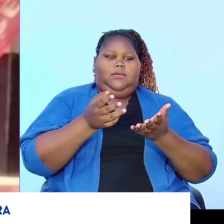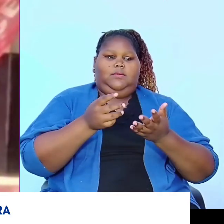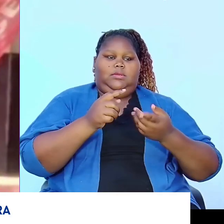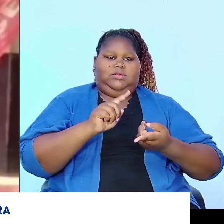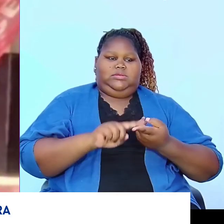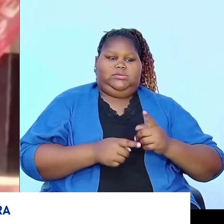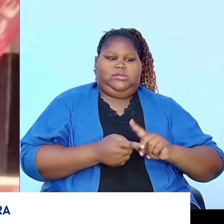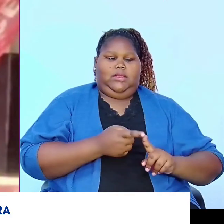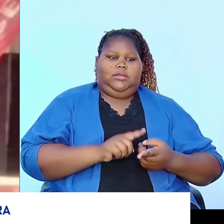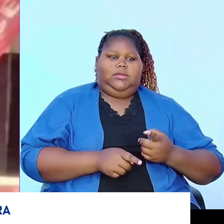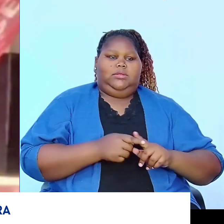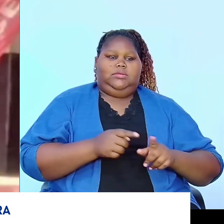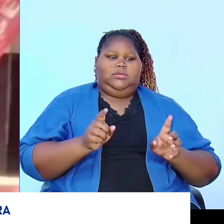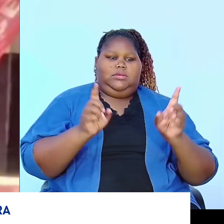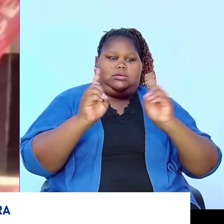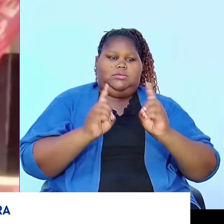the STEM pathways.